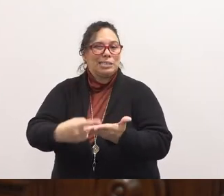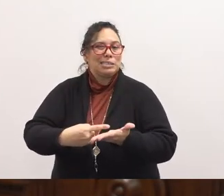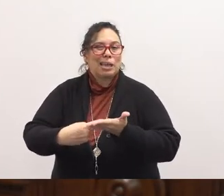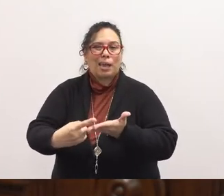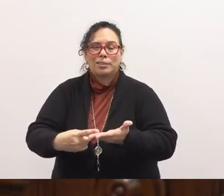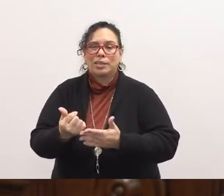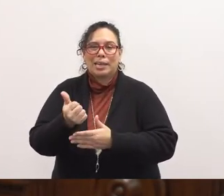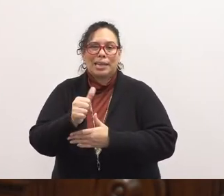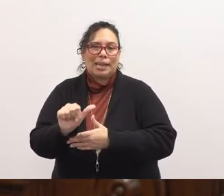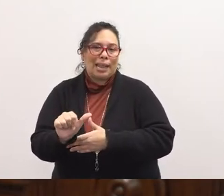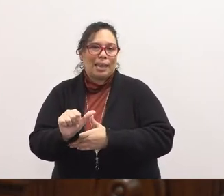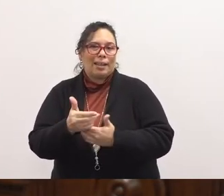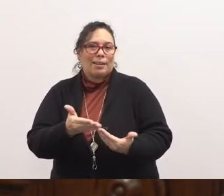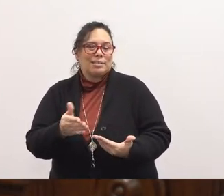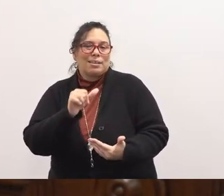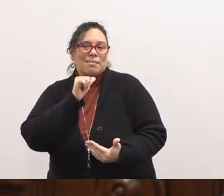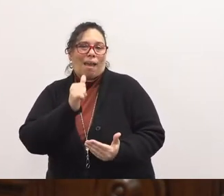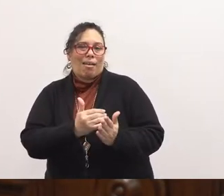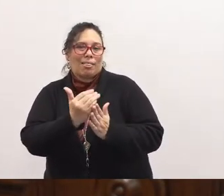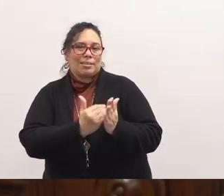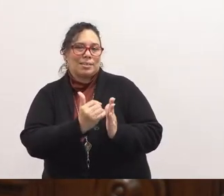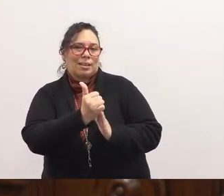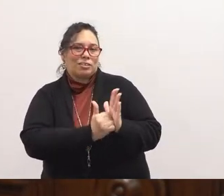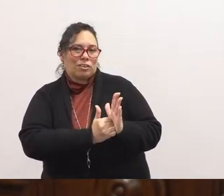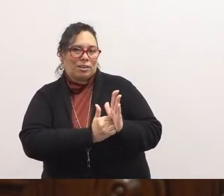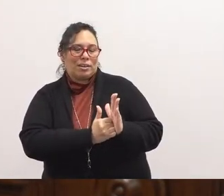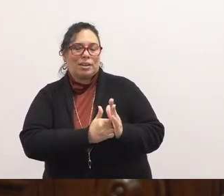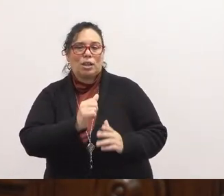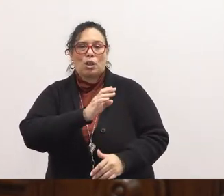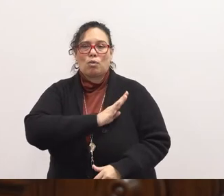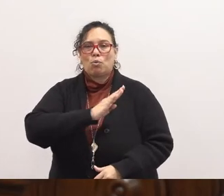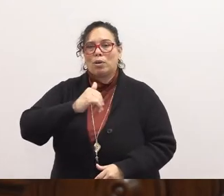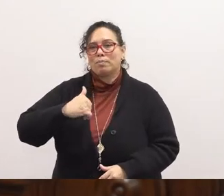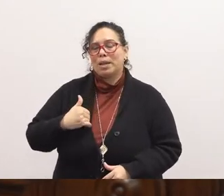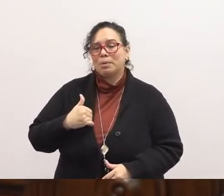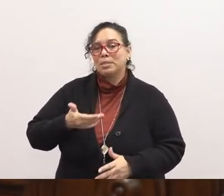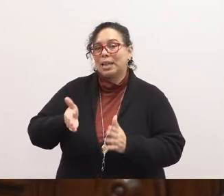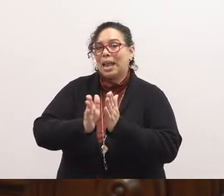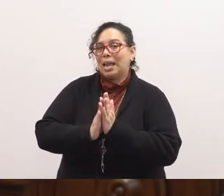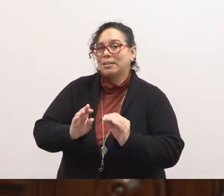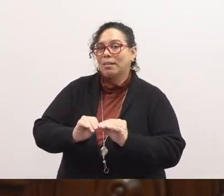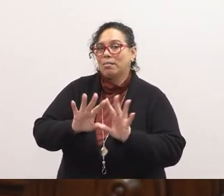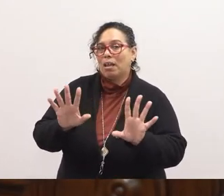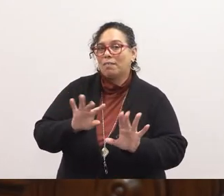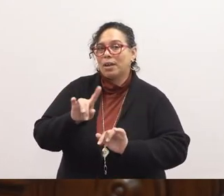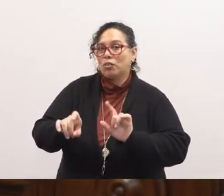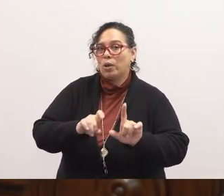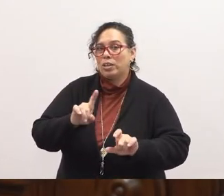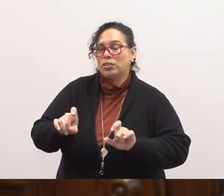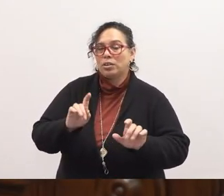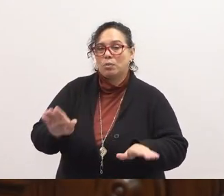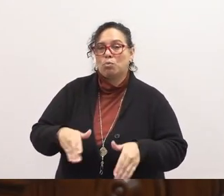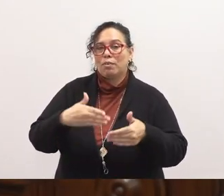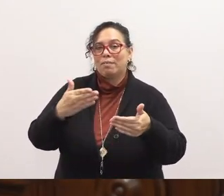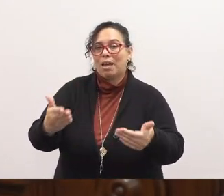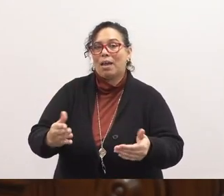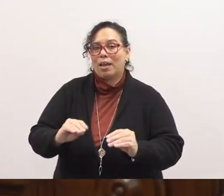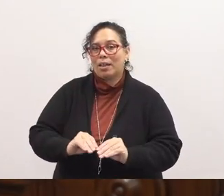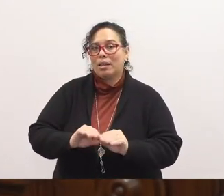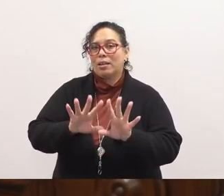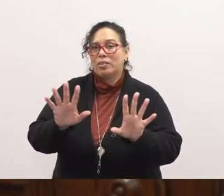any items not listed on the agenda. Board members or staff may ask clarifying questions or provide